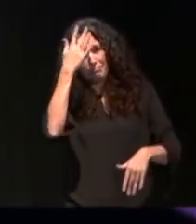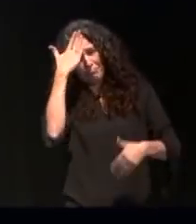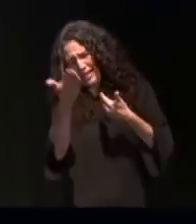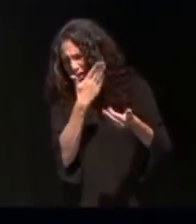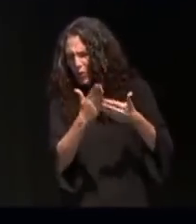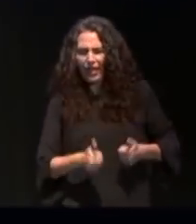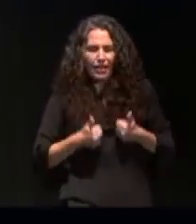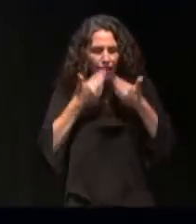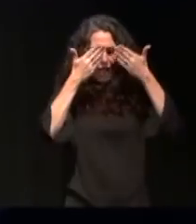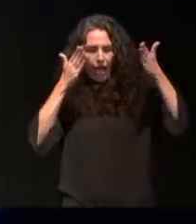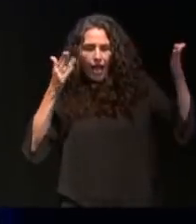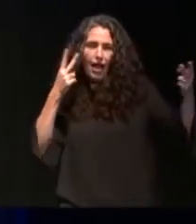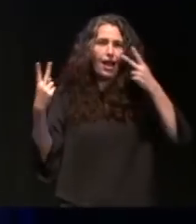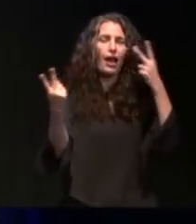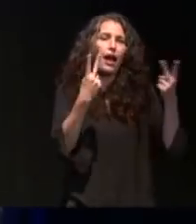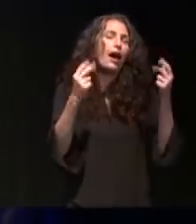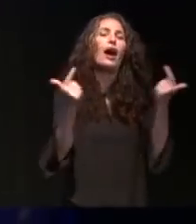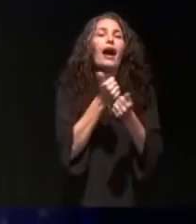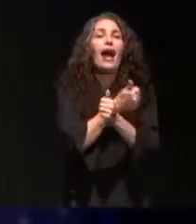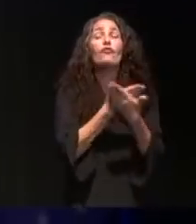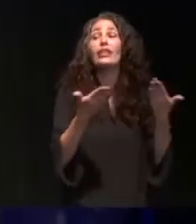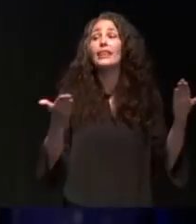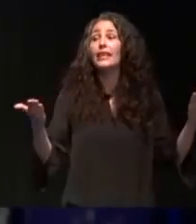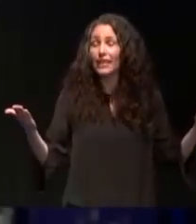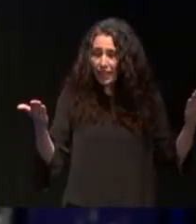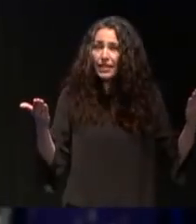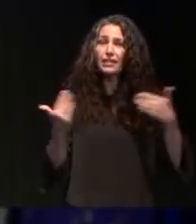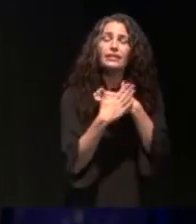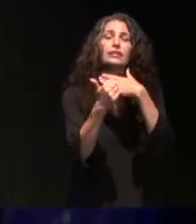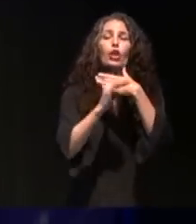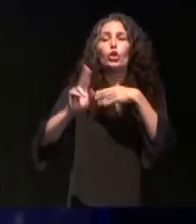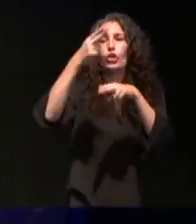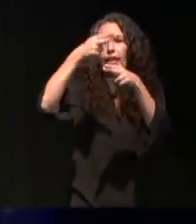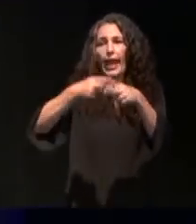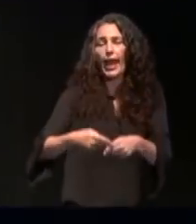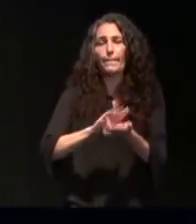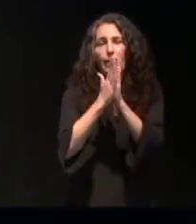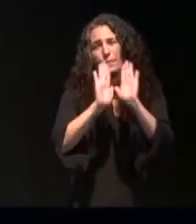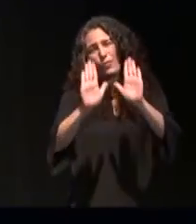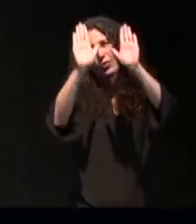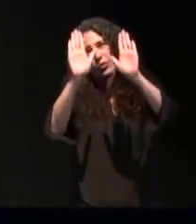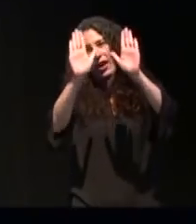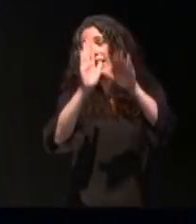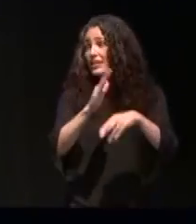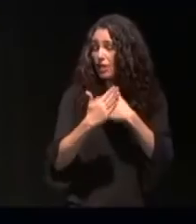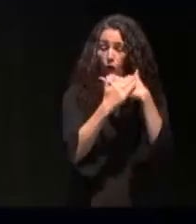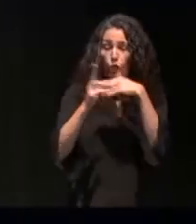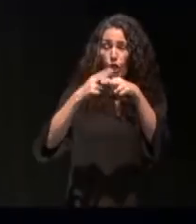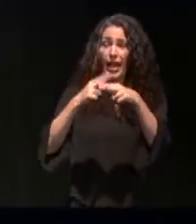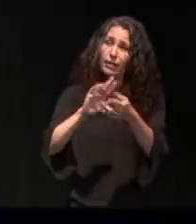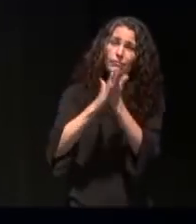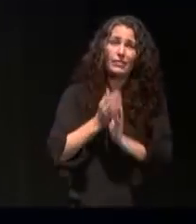your life. You begin to see that everything is calling your name to be great, to calling your name